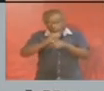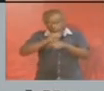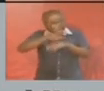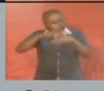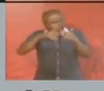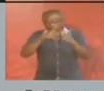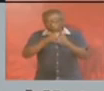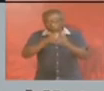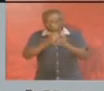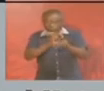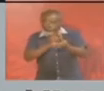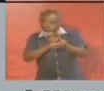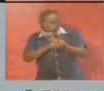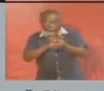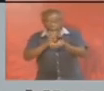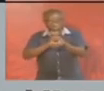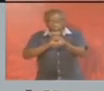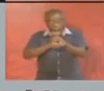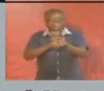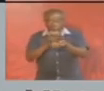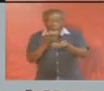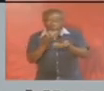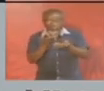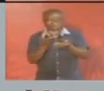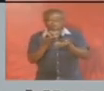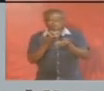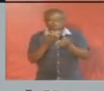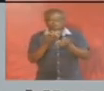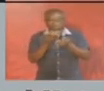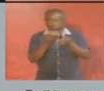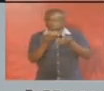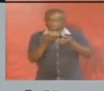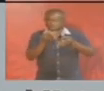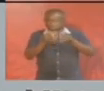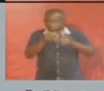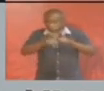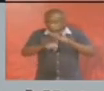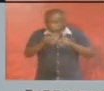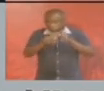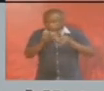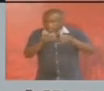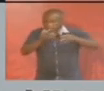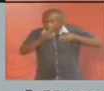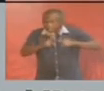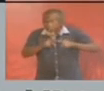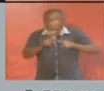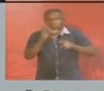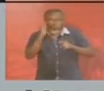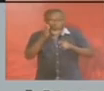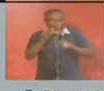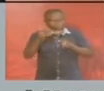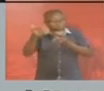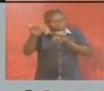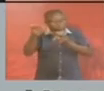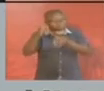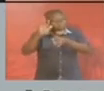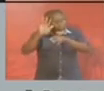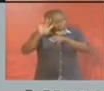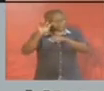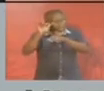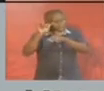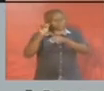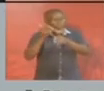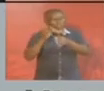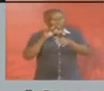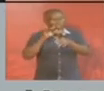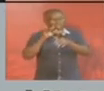But what we do is, of course, if you have a case that is suspicious of it, we will enlist the clinical hematologist, and